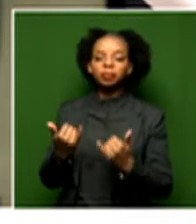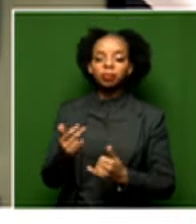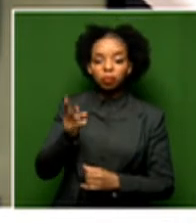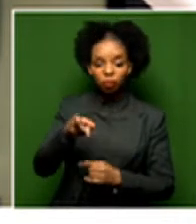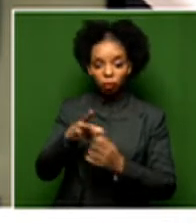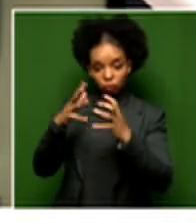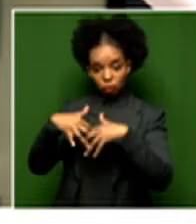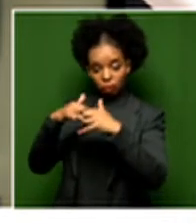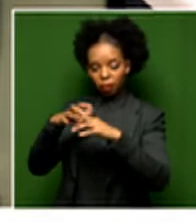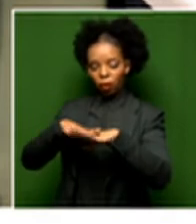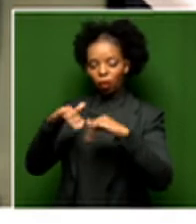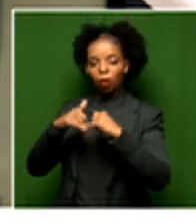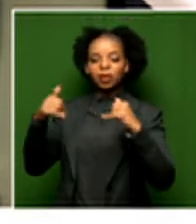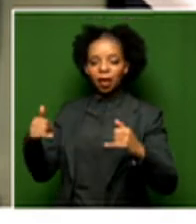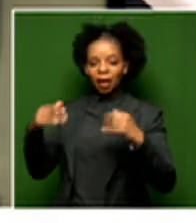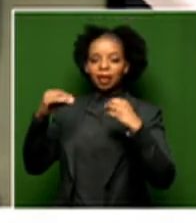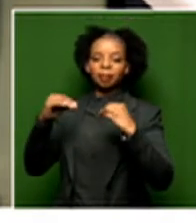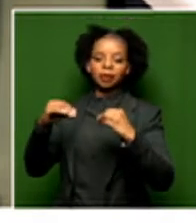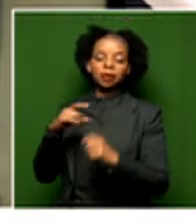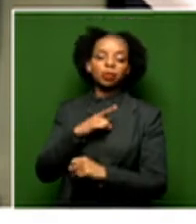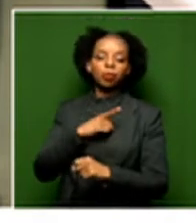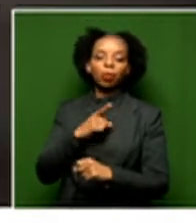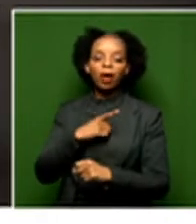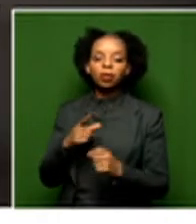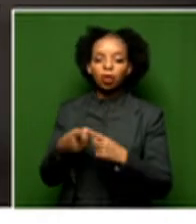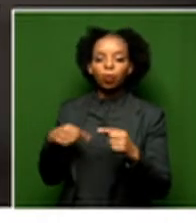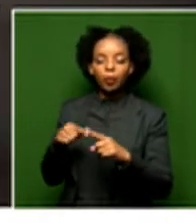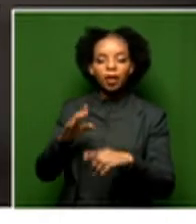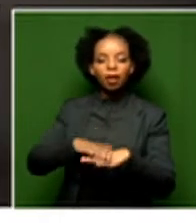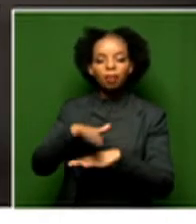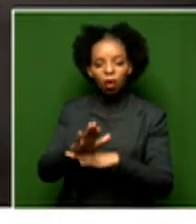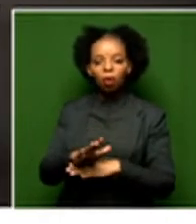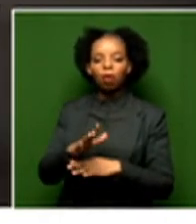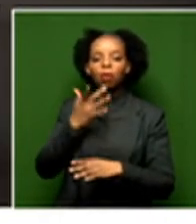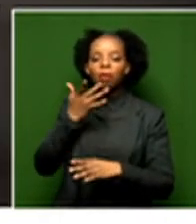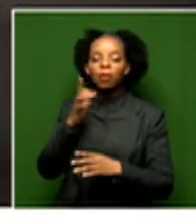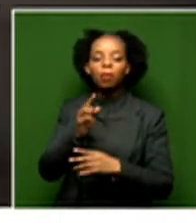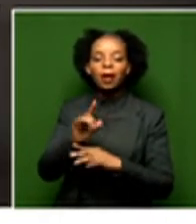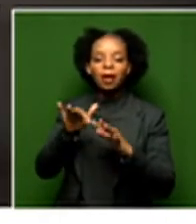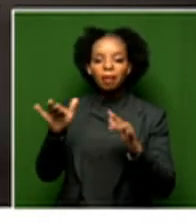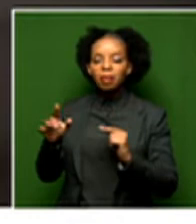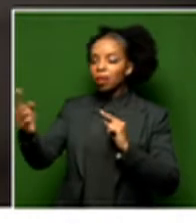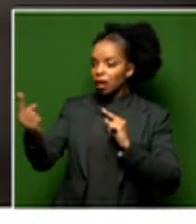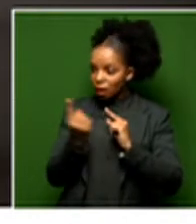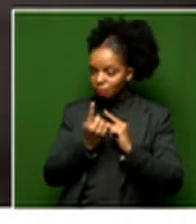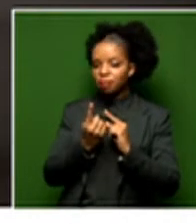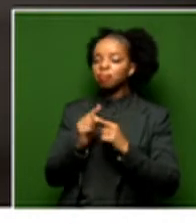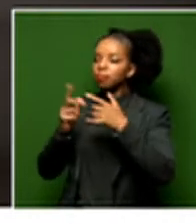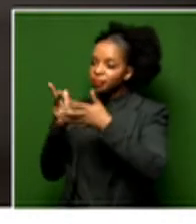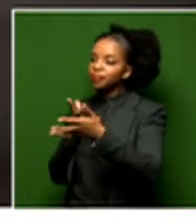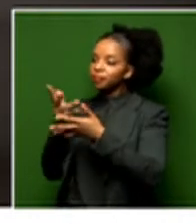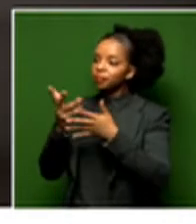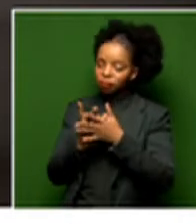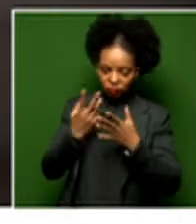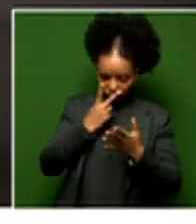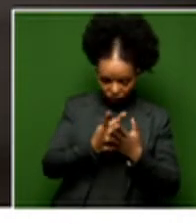up of the online business, because we are so much of the interaction brand. We want people to feel, the comfort, to feel the